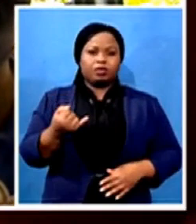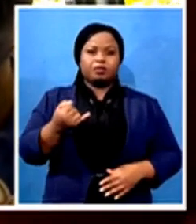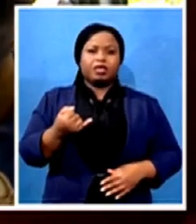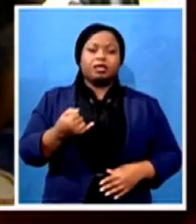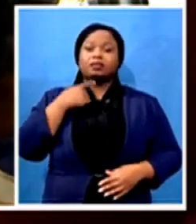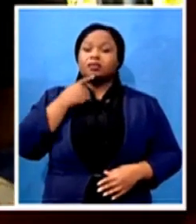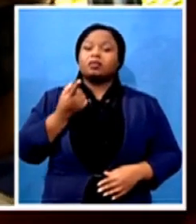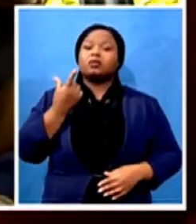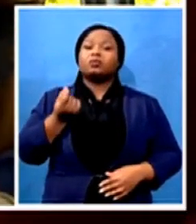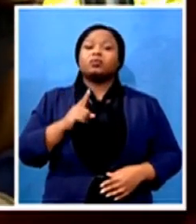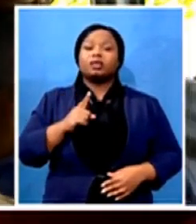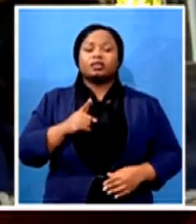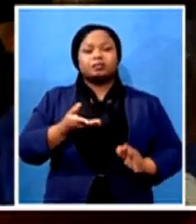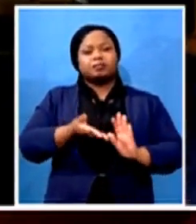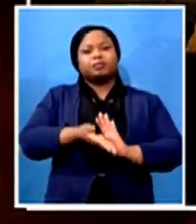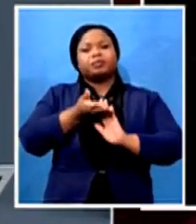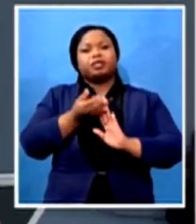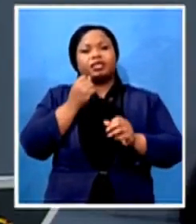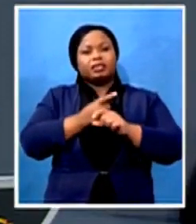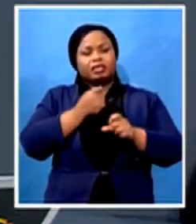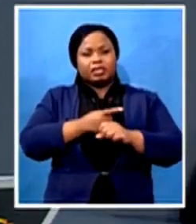fares, and she gave us a number by